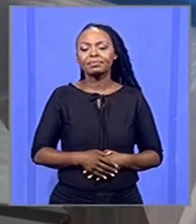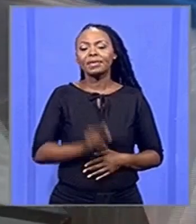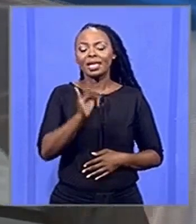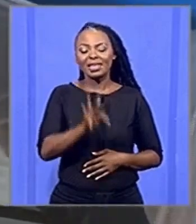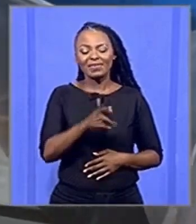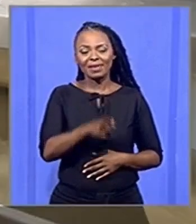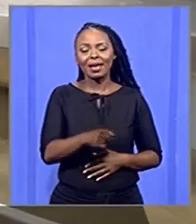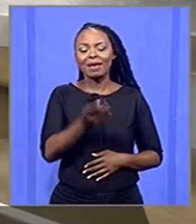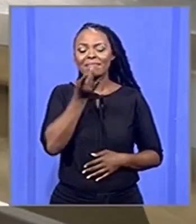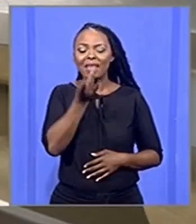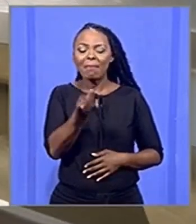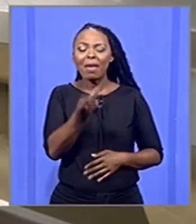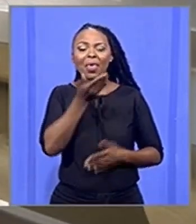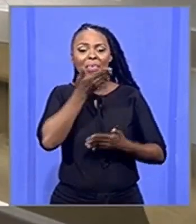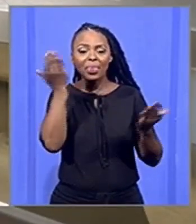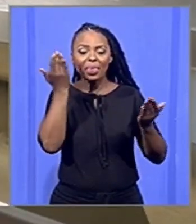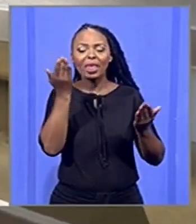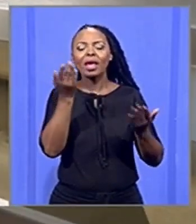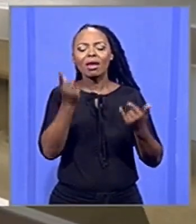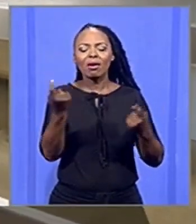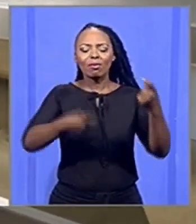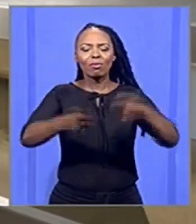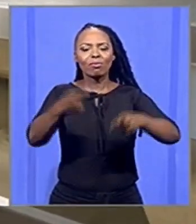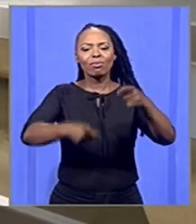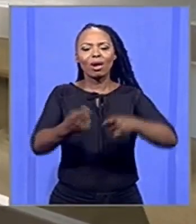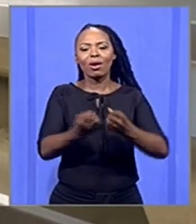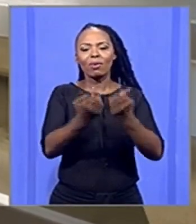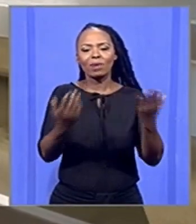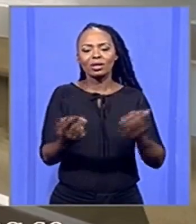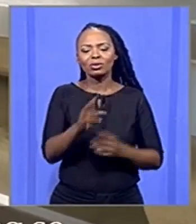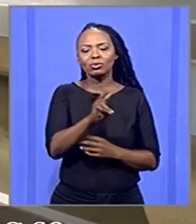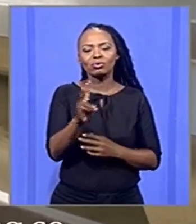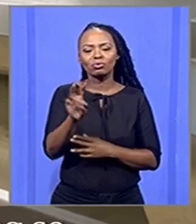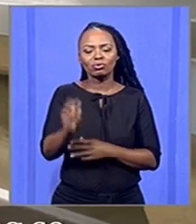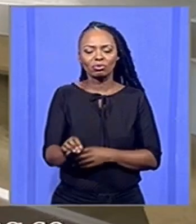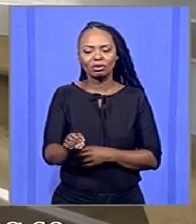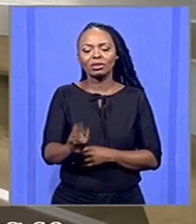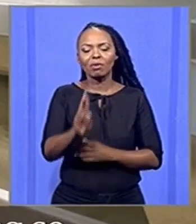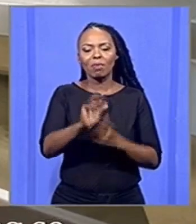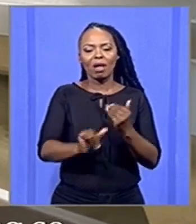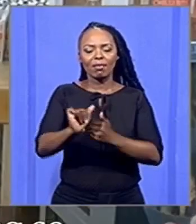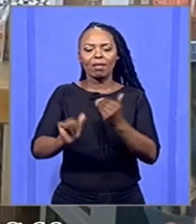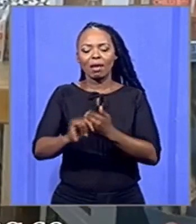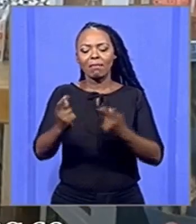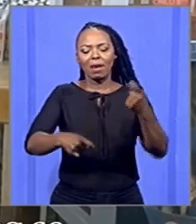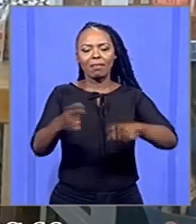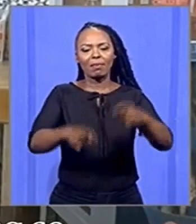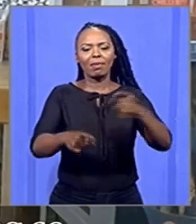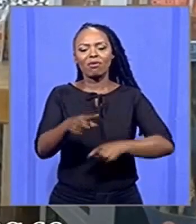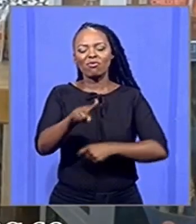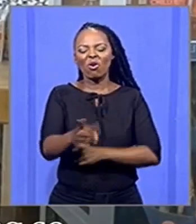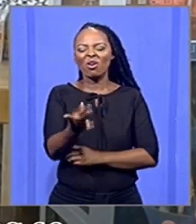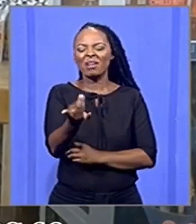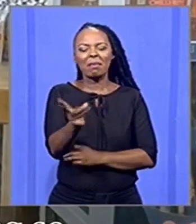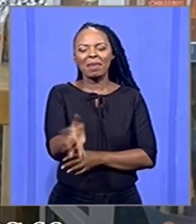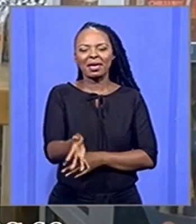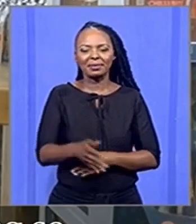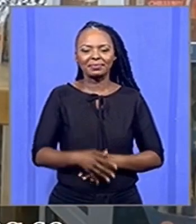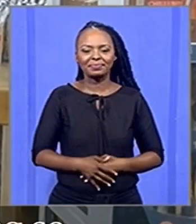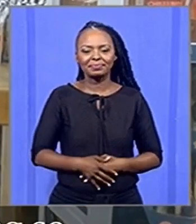se ona se se kgonaga ka go ntšha diranta tše 220 ka kgwedi. re le grupu re ya kwana modimo wa